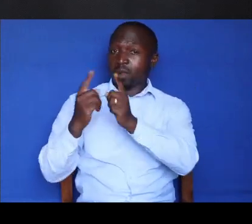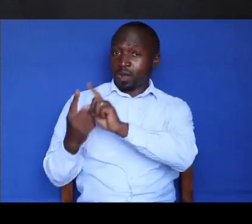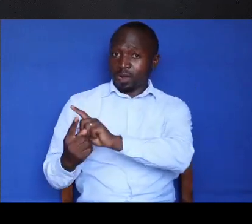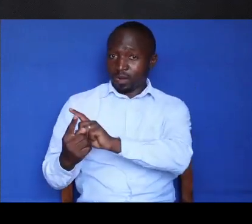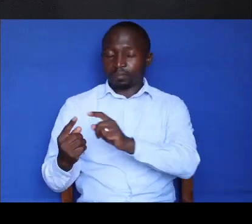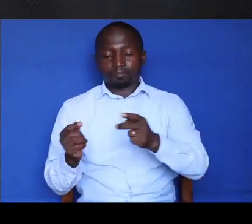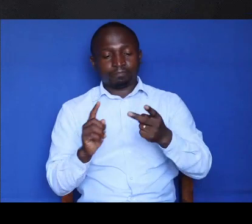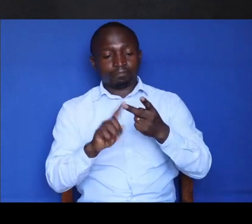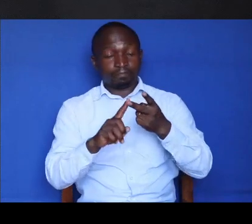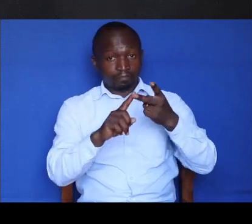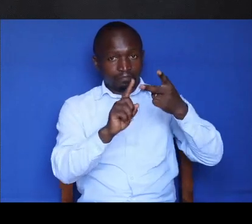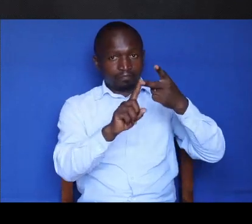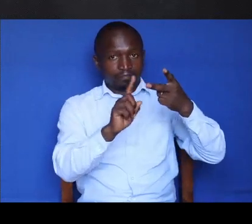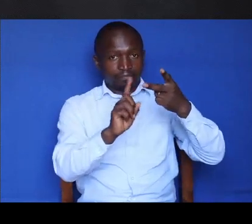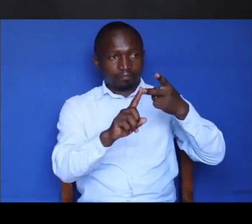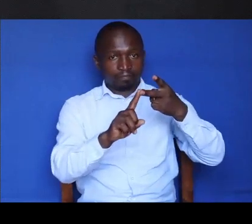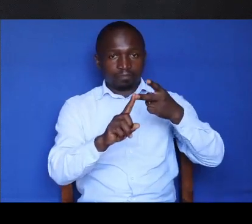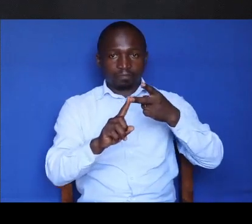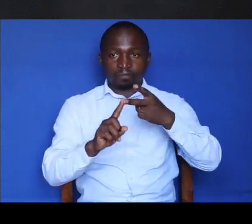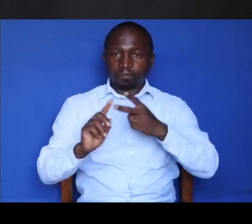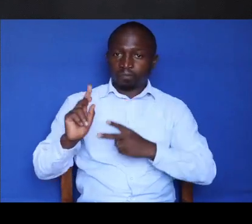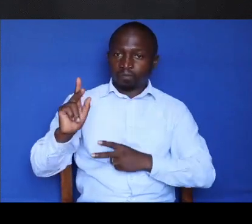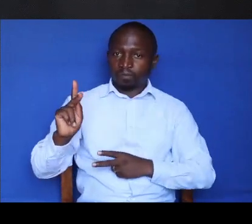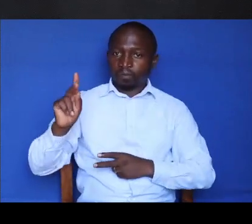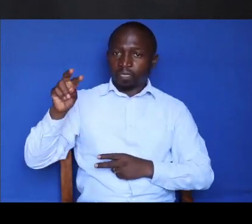2, Nicky Point.